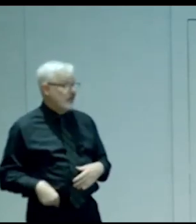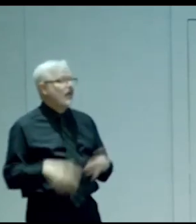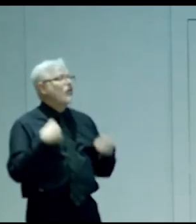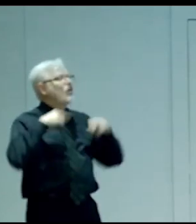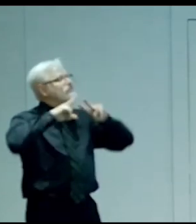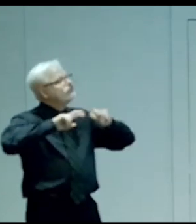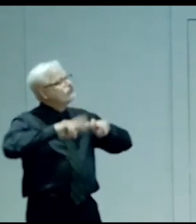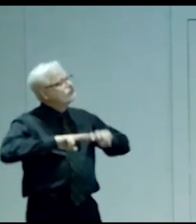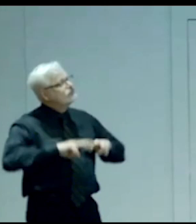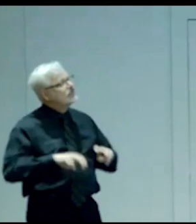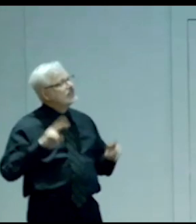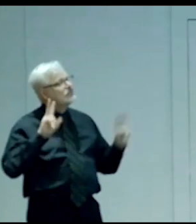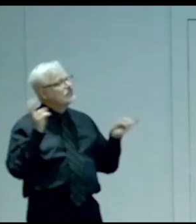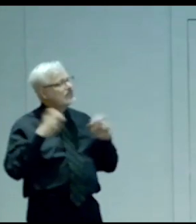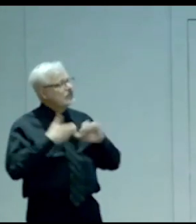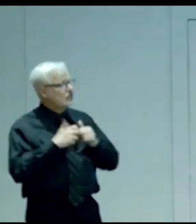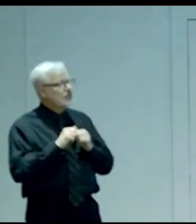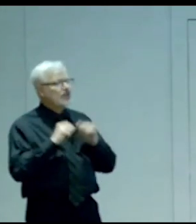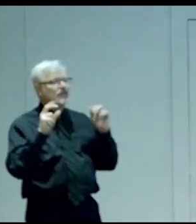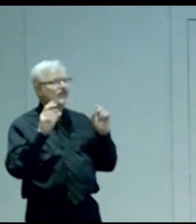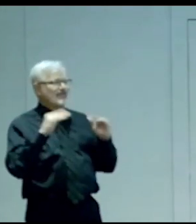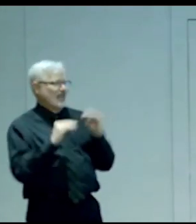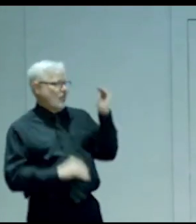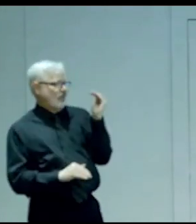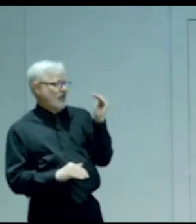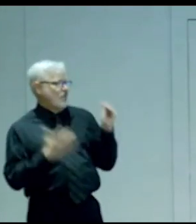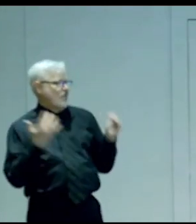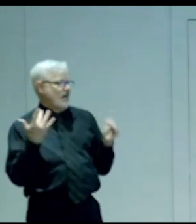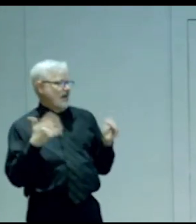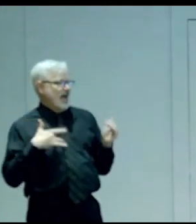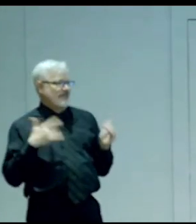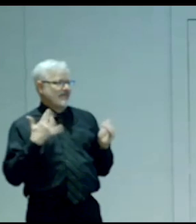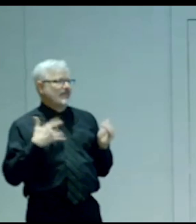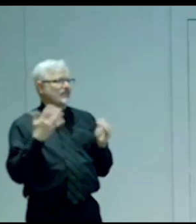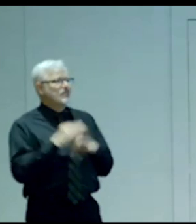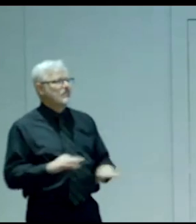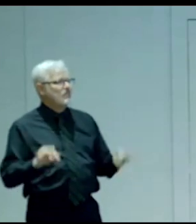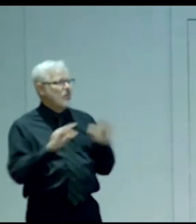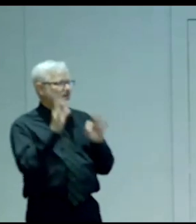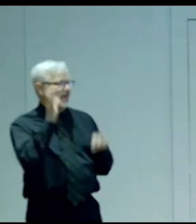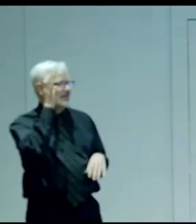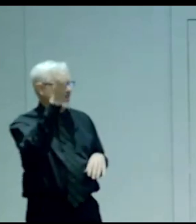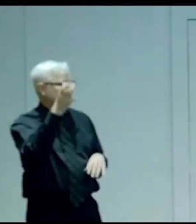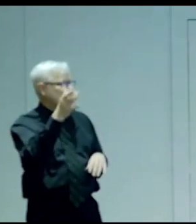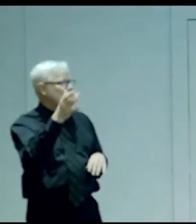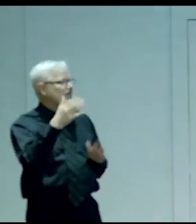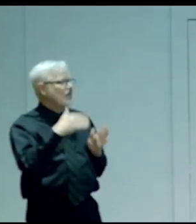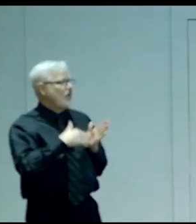at the issue of inequality, because I think it's a very important concept which is